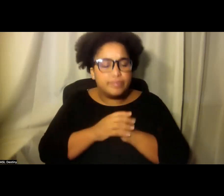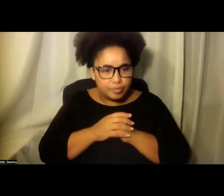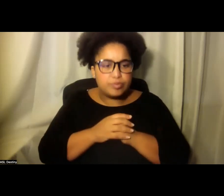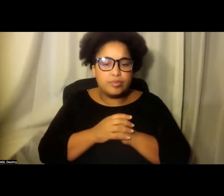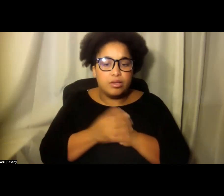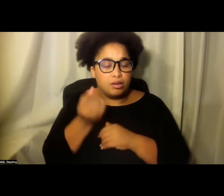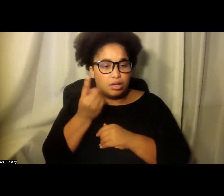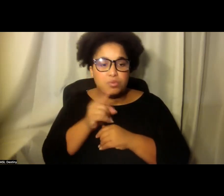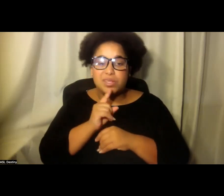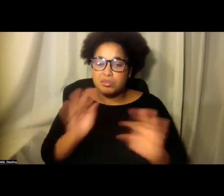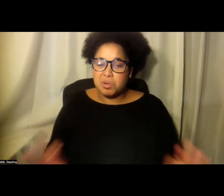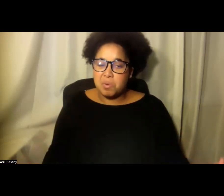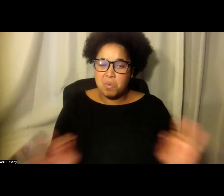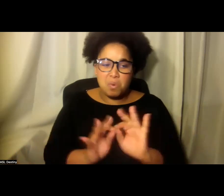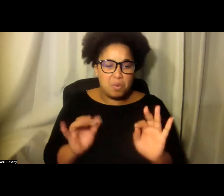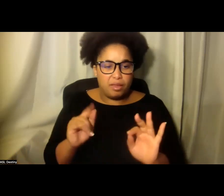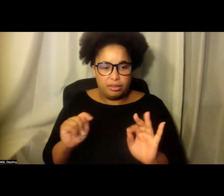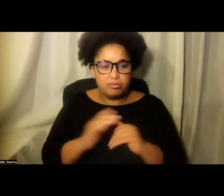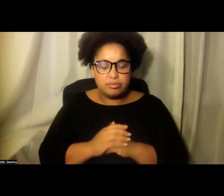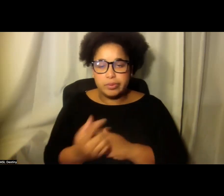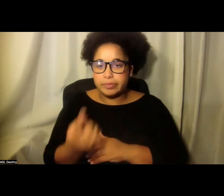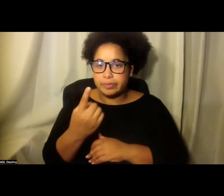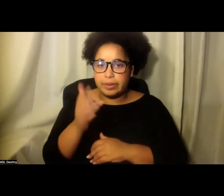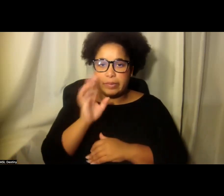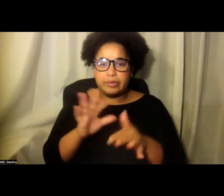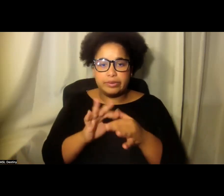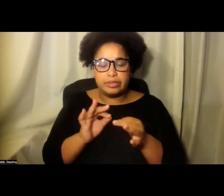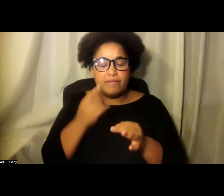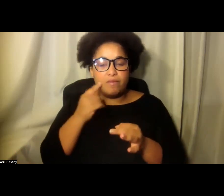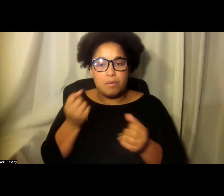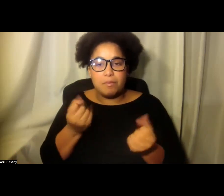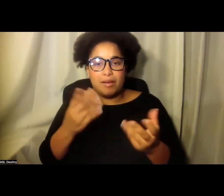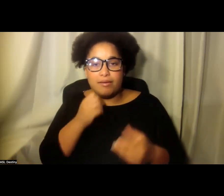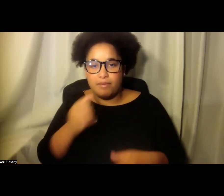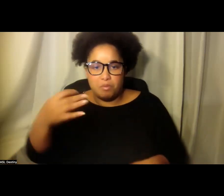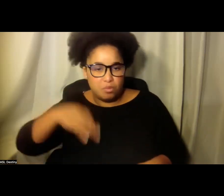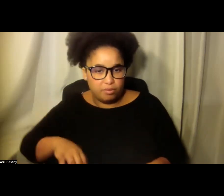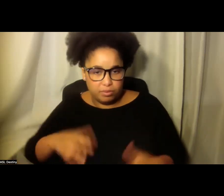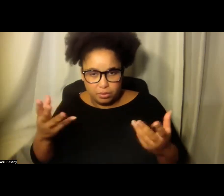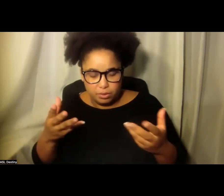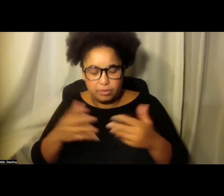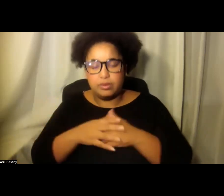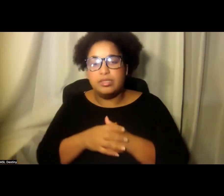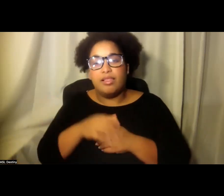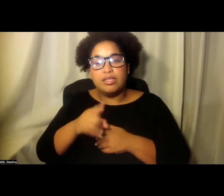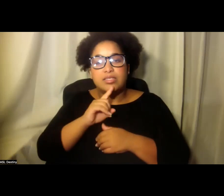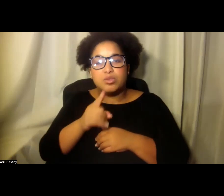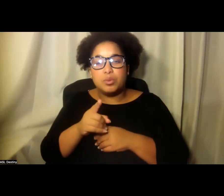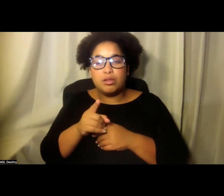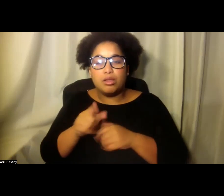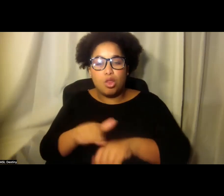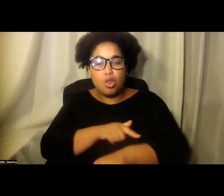very much worthwhile. The one thing I would say for probably a lot of nonprofits is this is a much